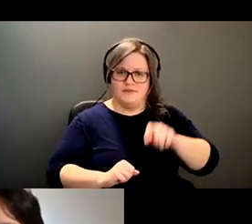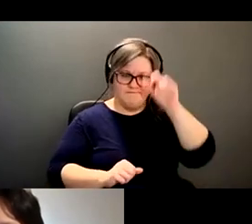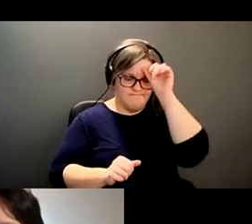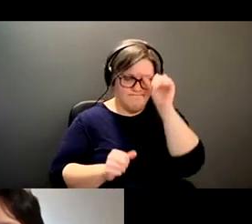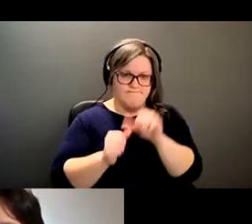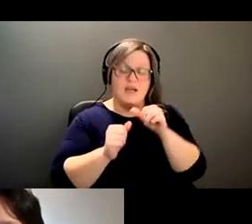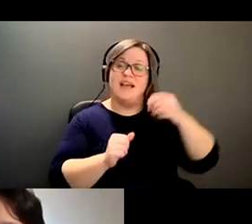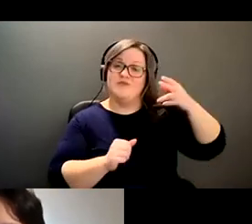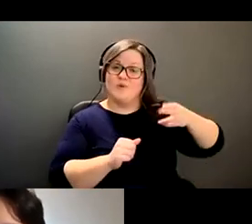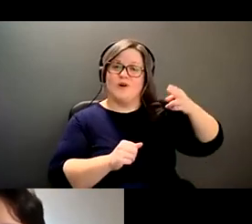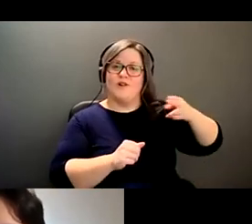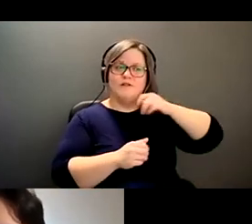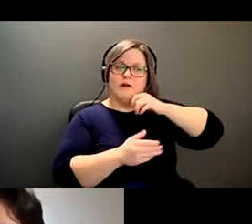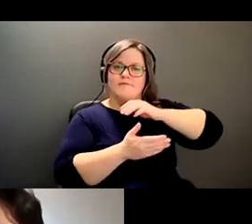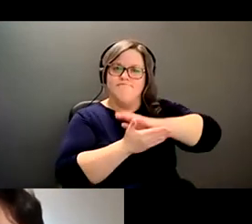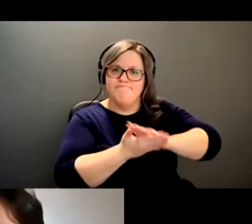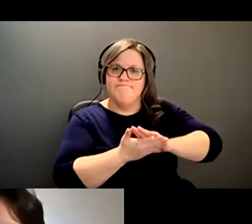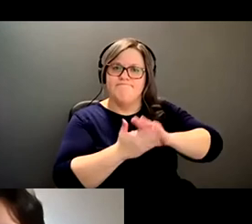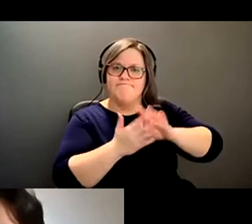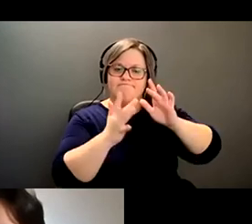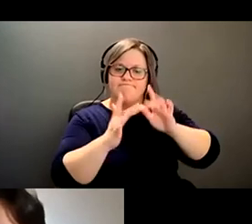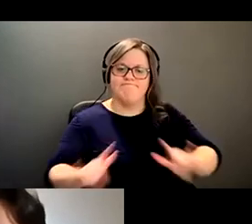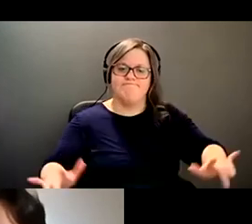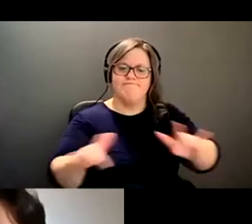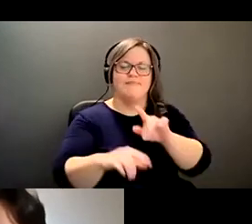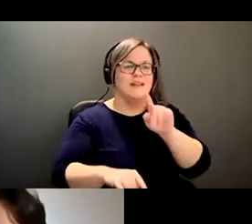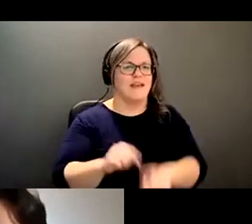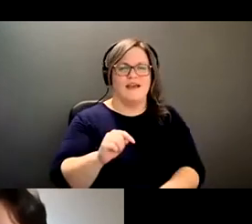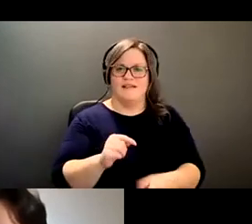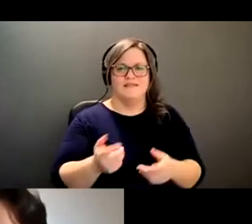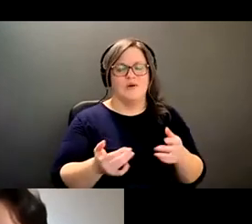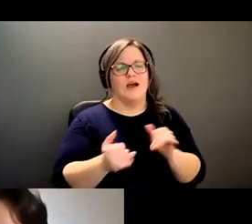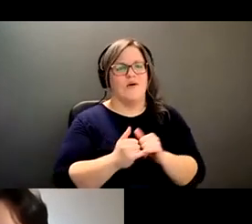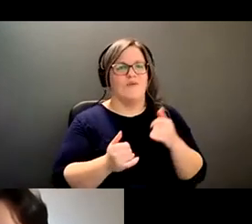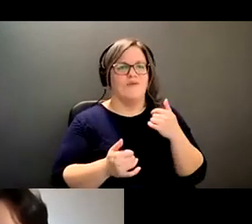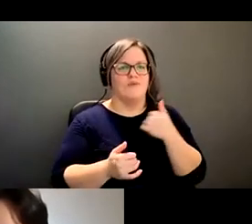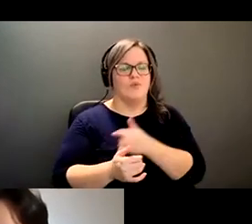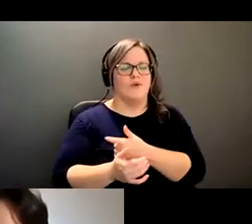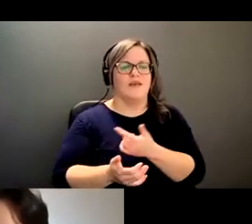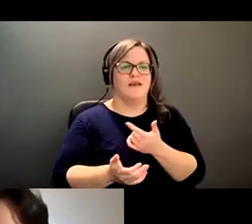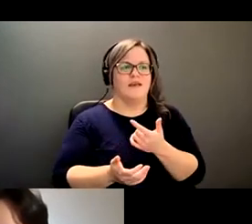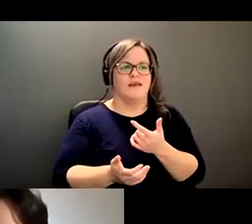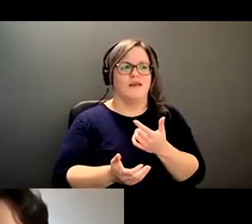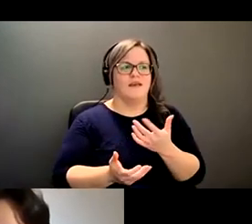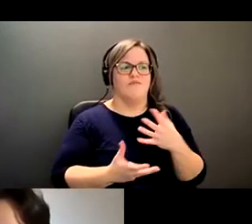historically. So how do we work even in alternative spaces, in public spaces,